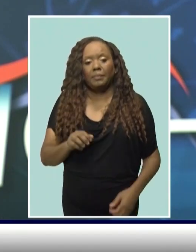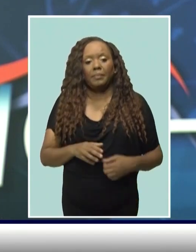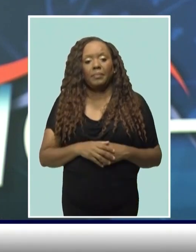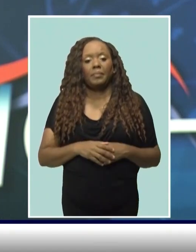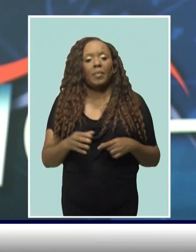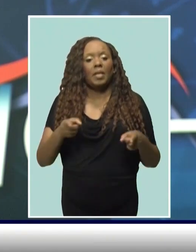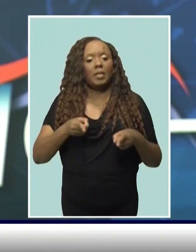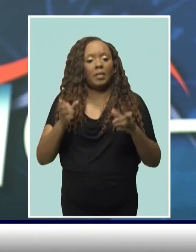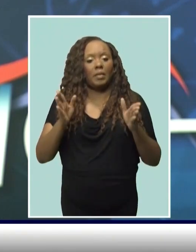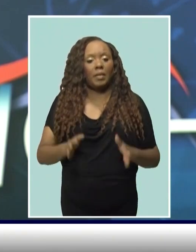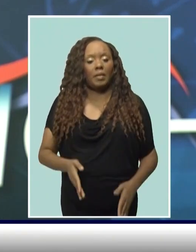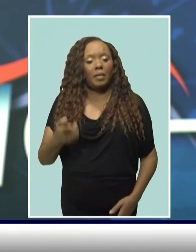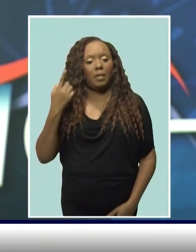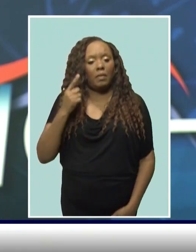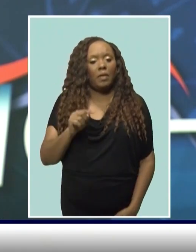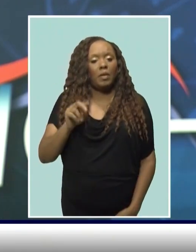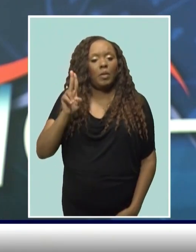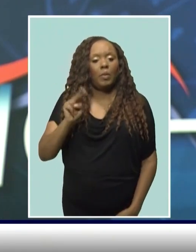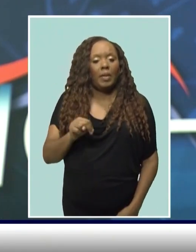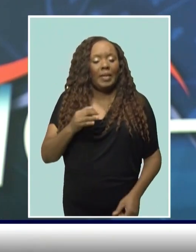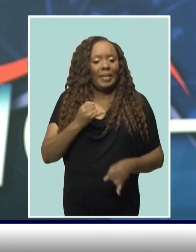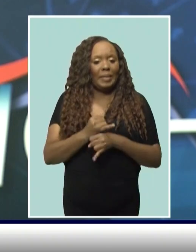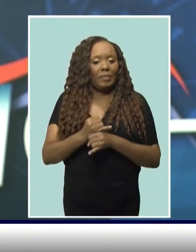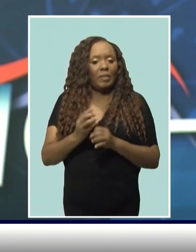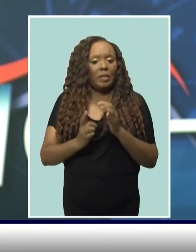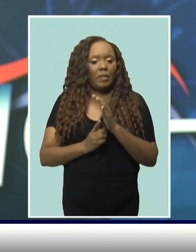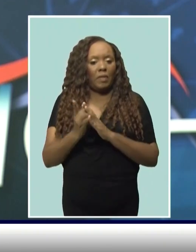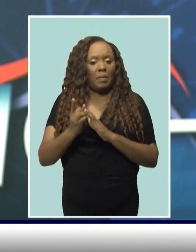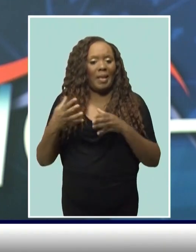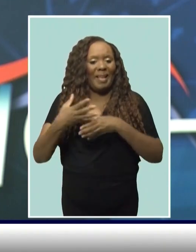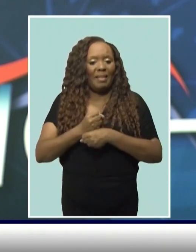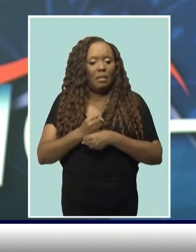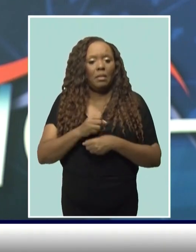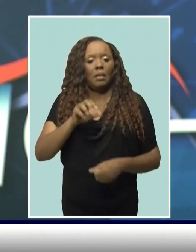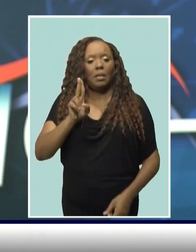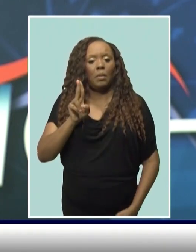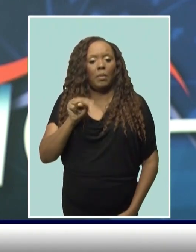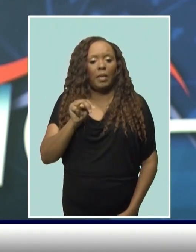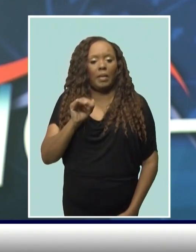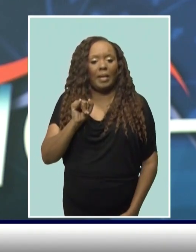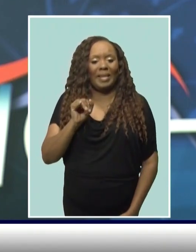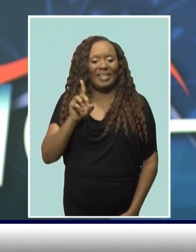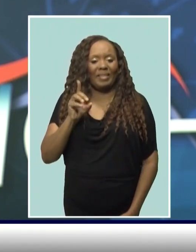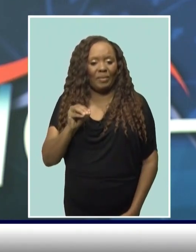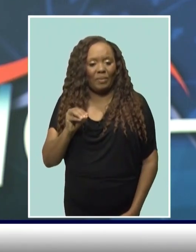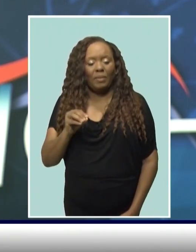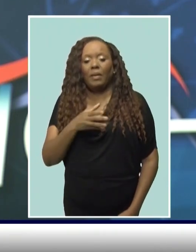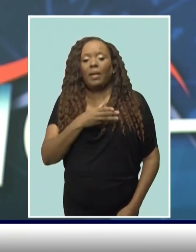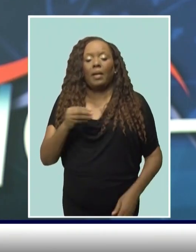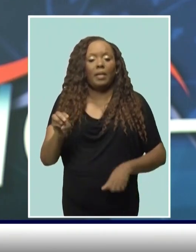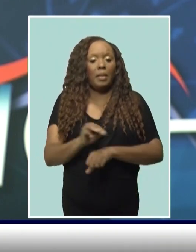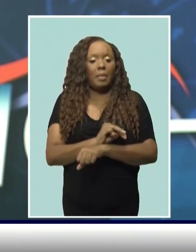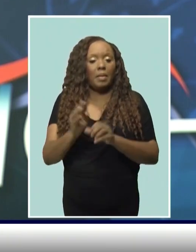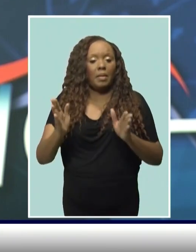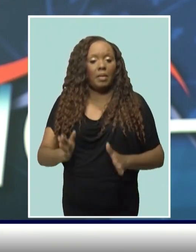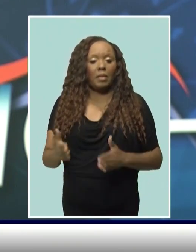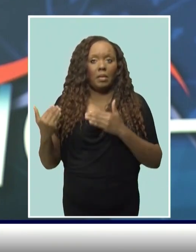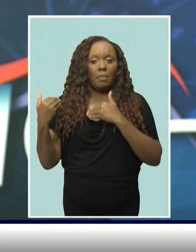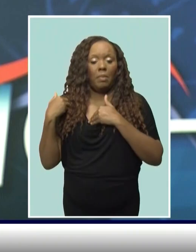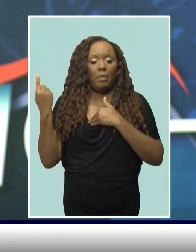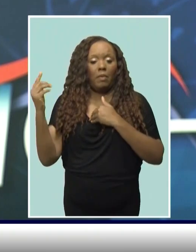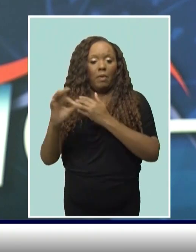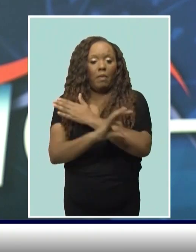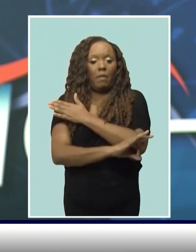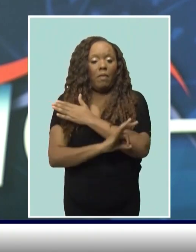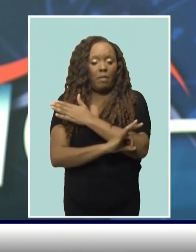Industrial Development Organization, UNIDO, Gerd Muller, and Minister of Foreign Affairs and Foreign Trade, Carrie Simmons, have signed an agreement